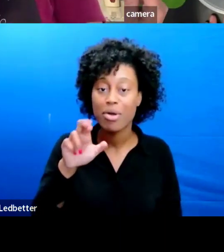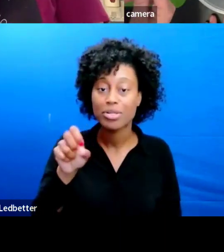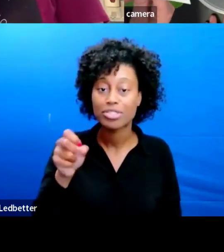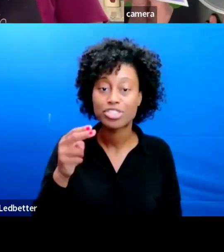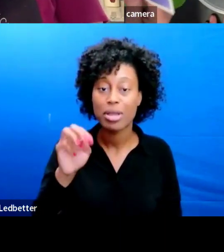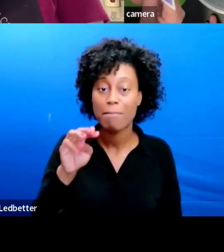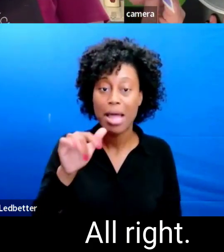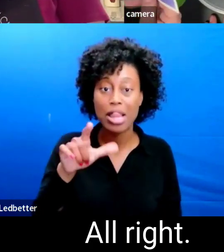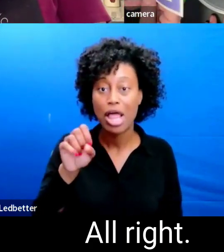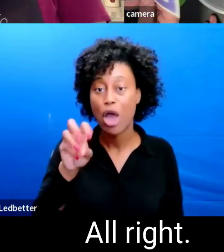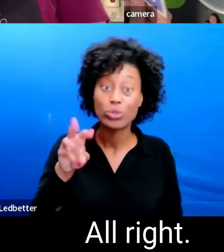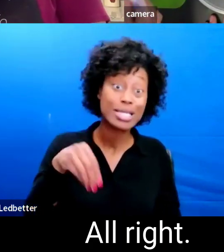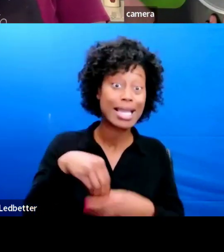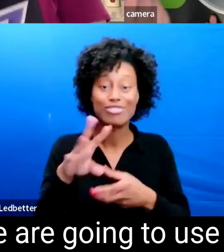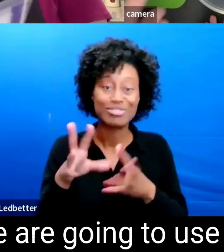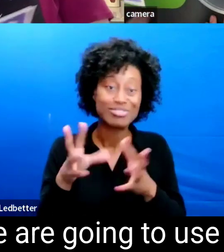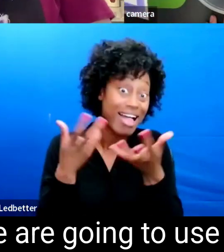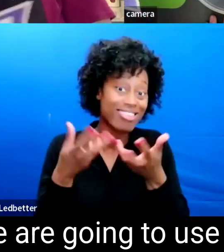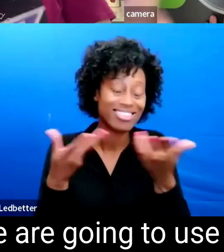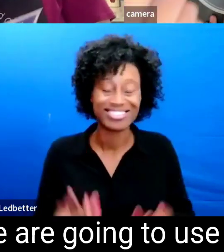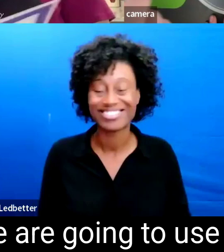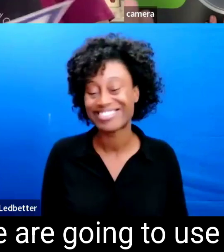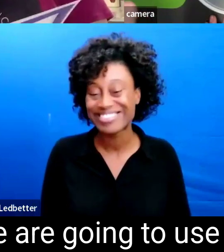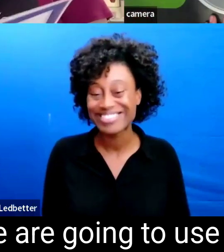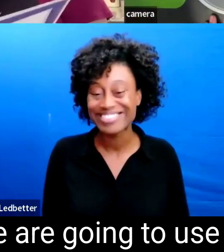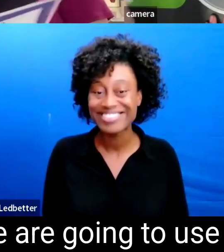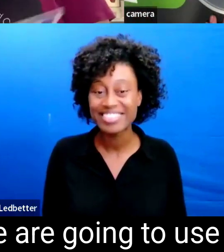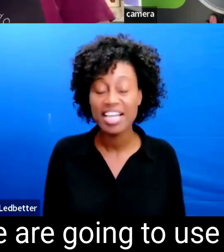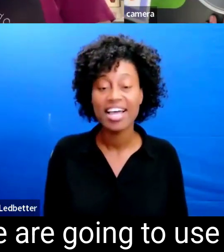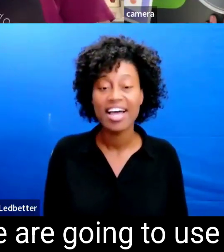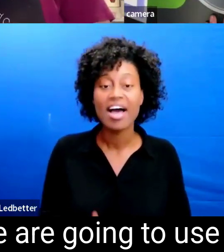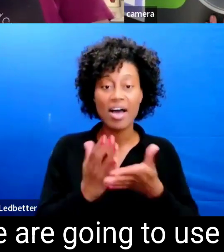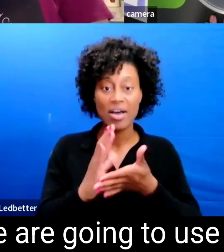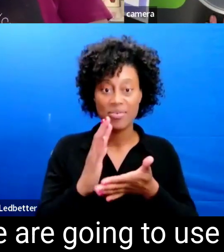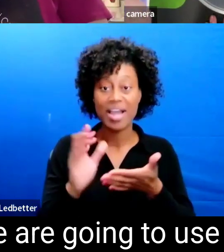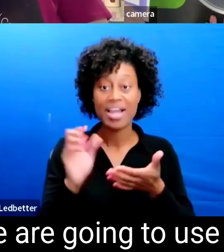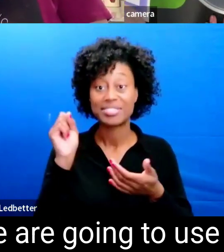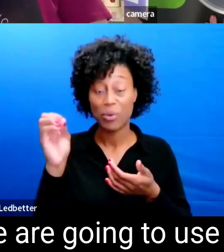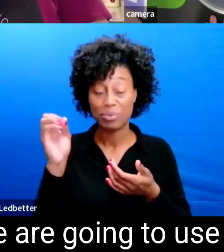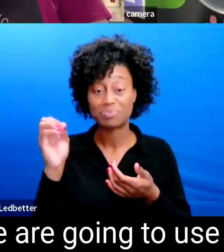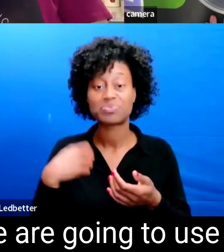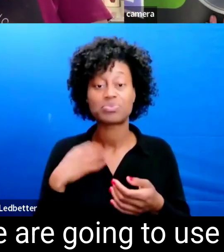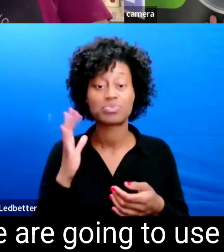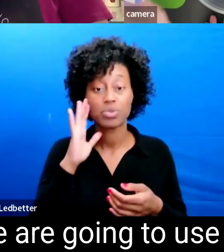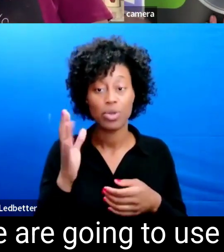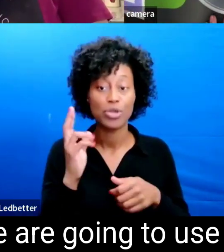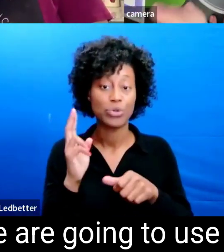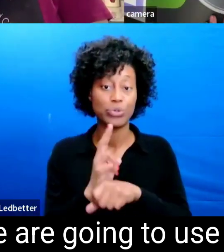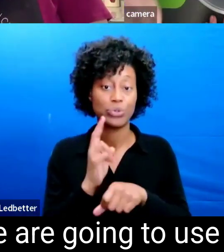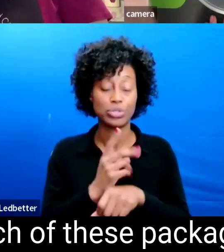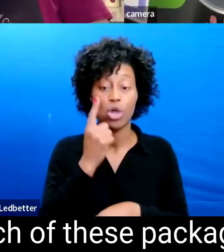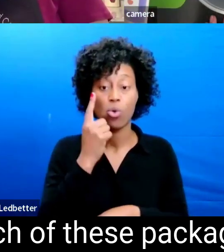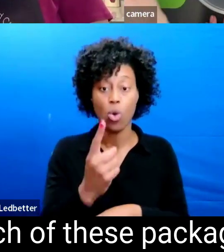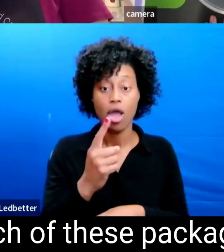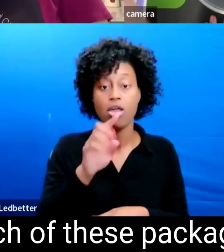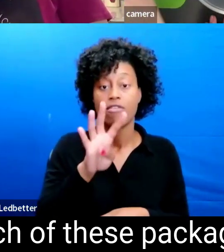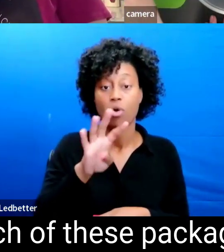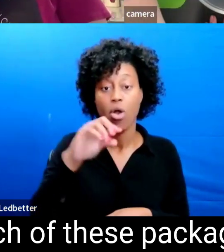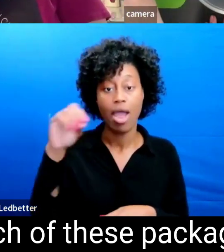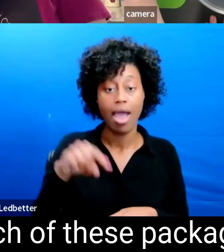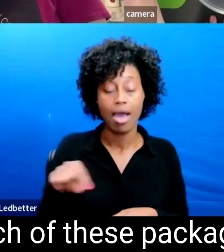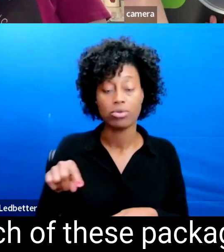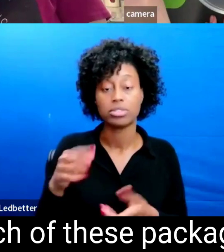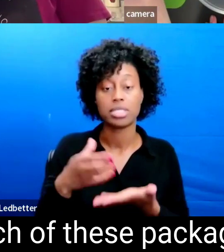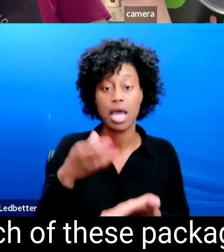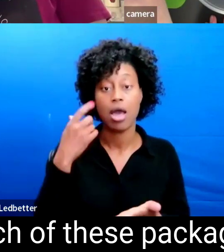salad. All right, so we are going to use 1 4-ounce cup from each